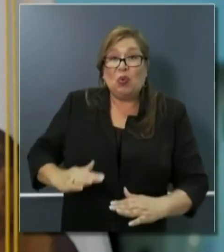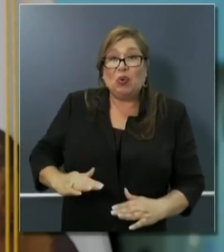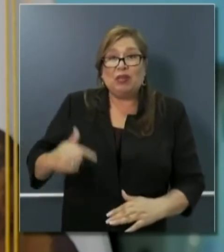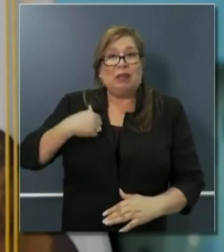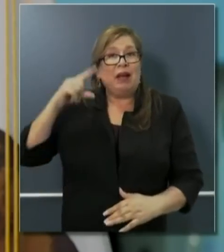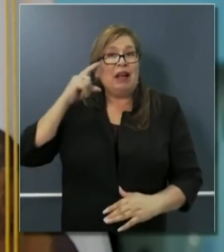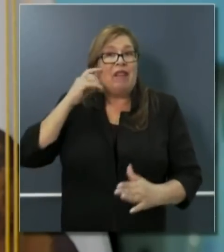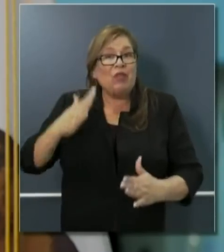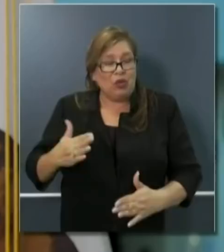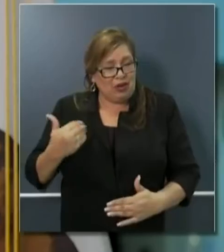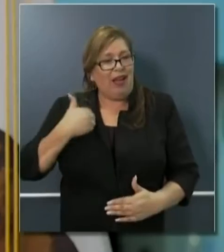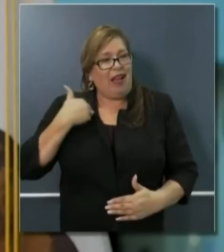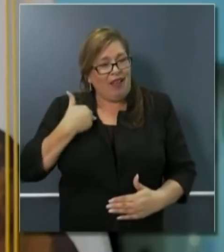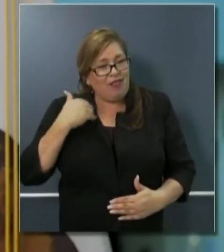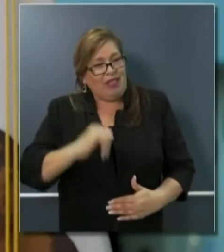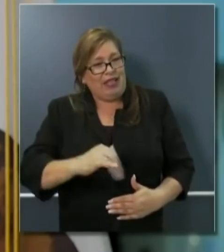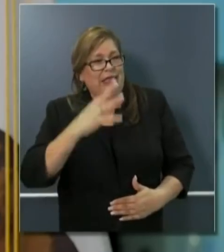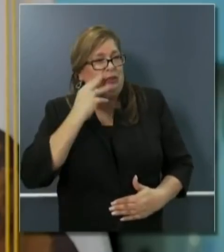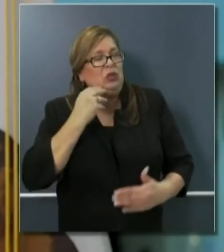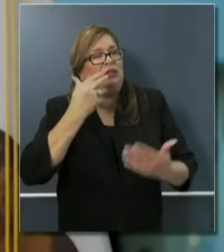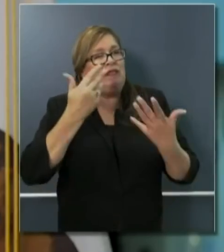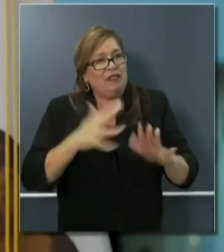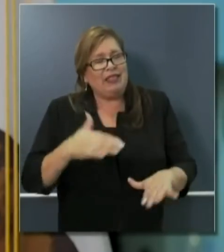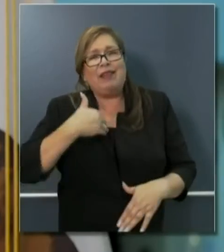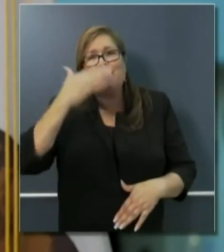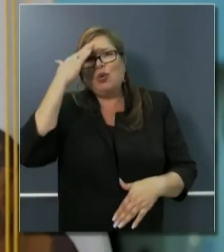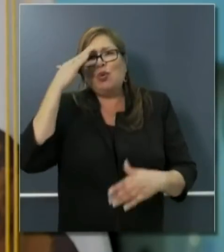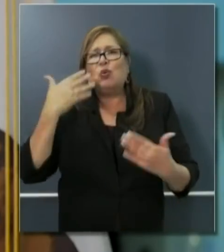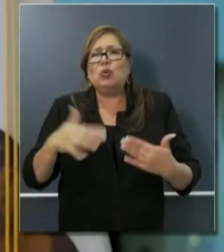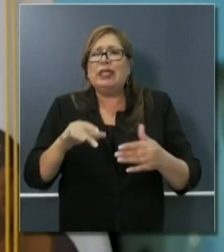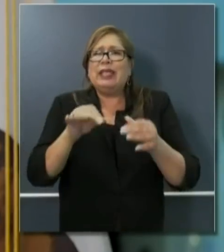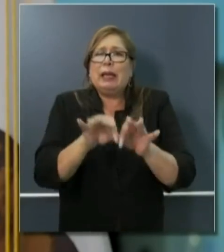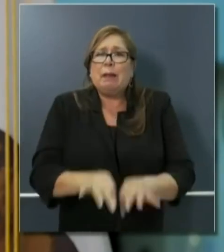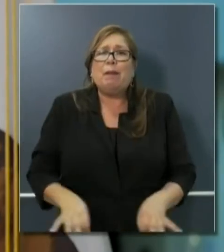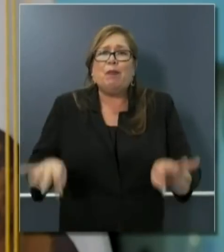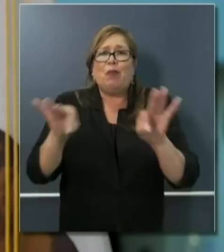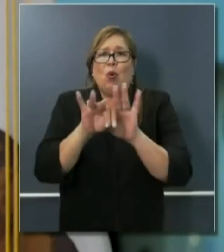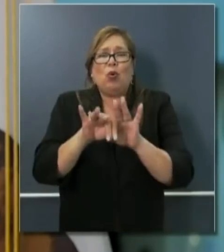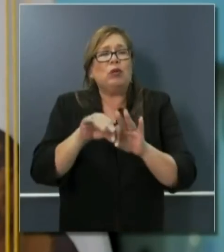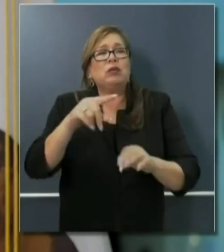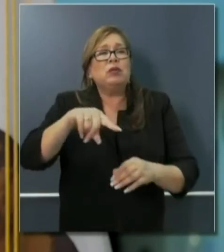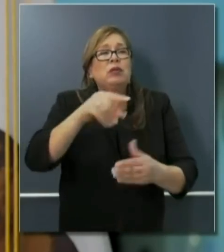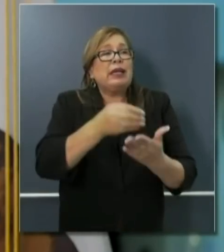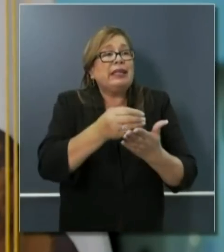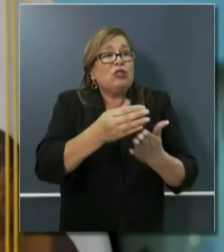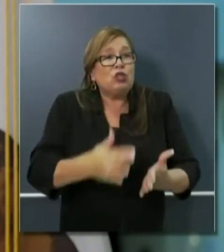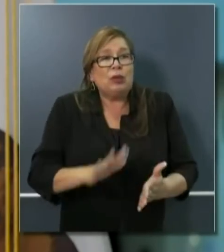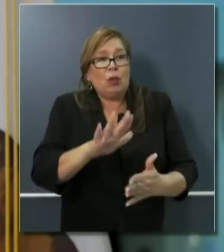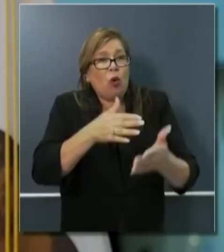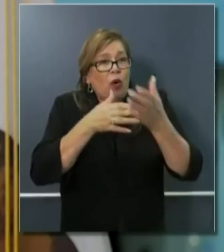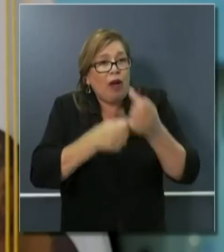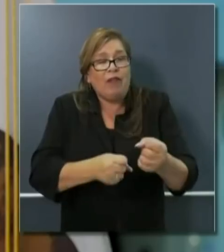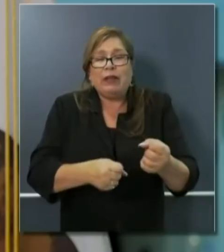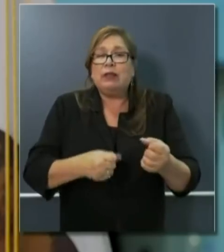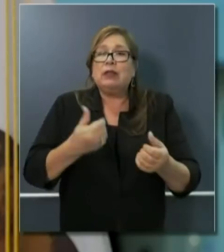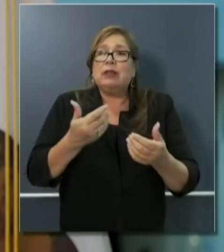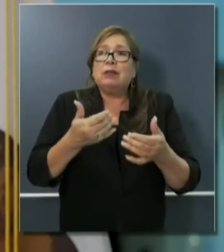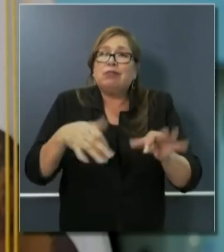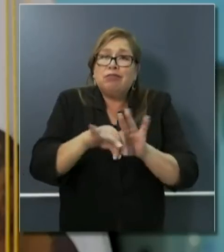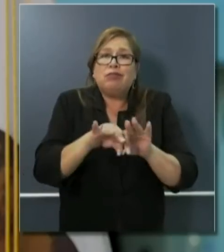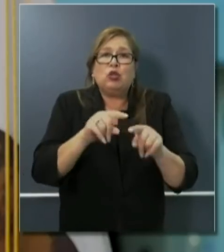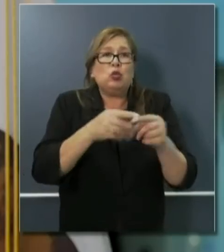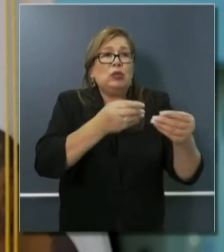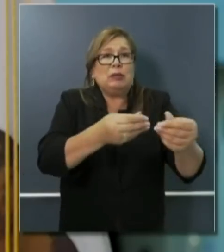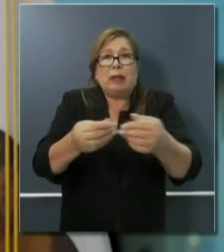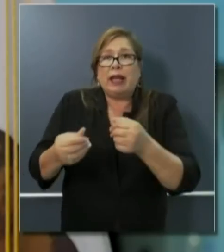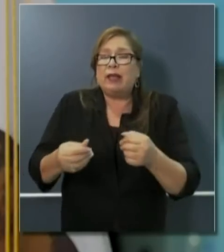had that experience, and I have that appreciation of the importance of consumer confidence, consumer spending, and a vibrant middle class. And so,